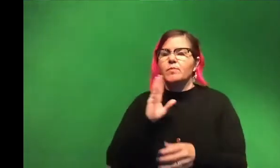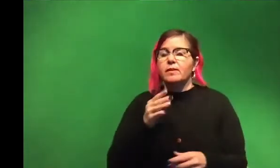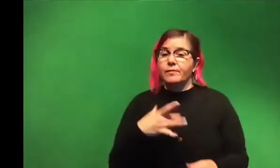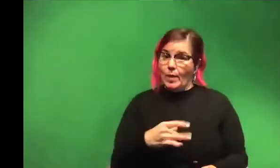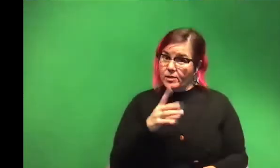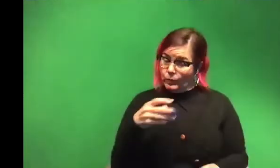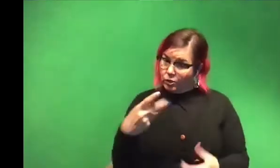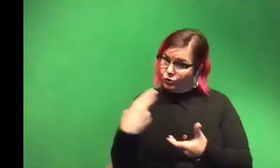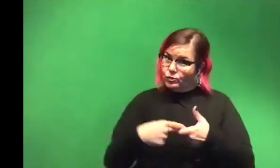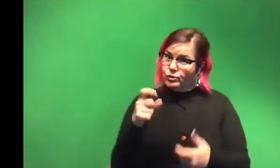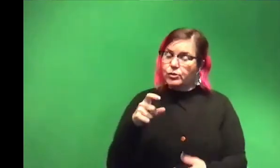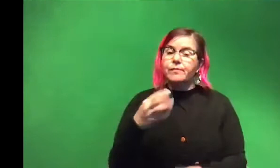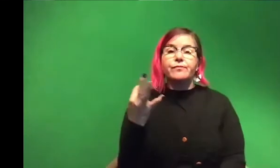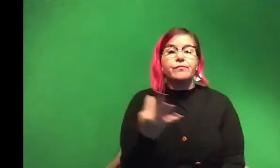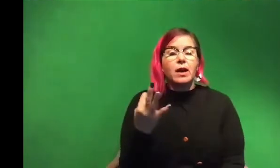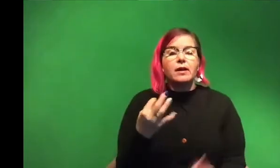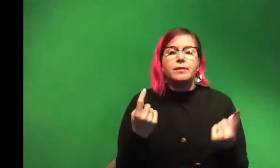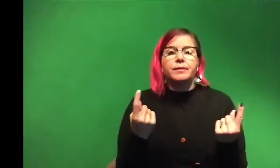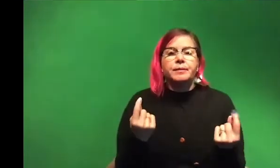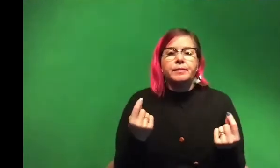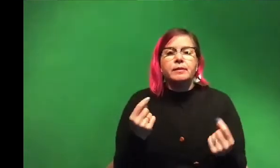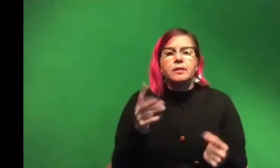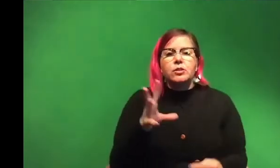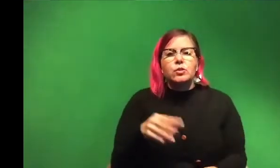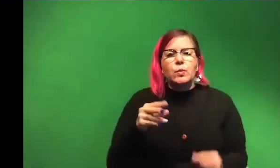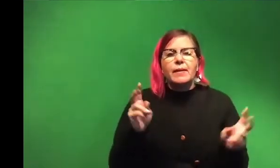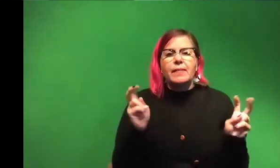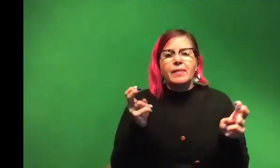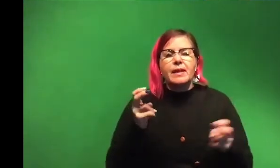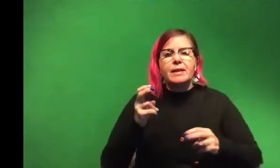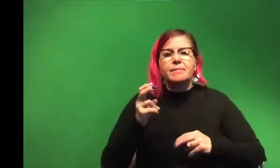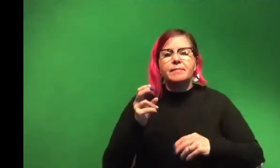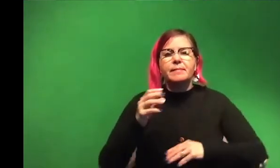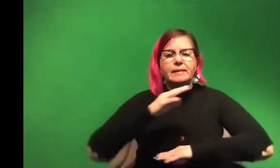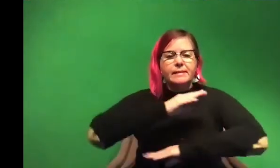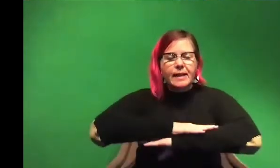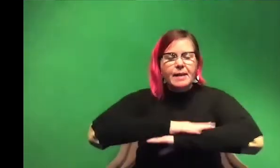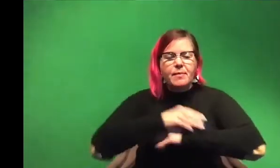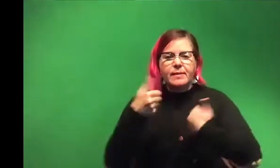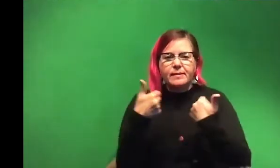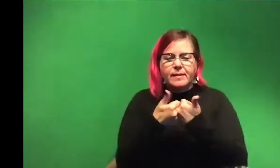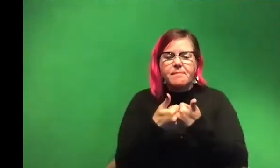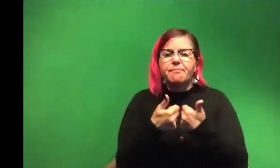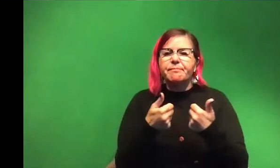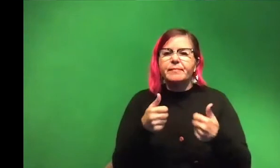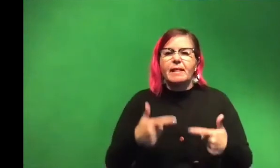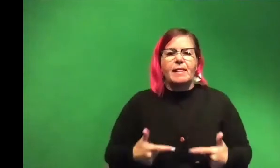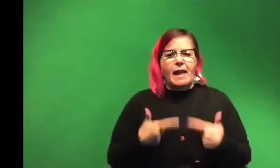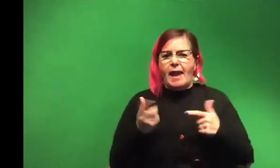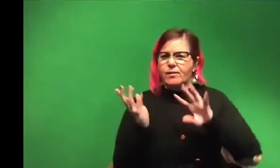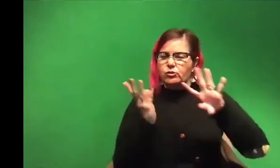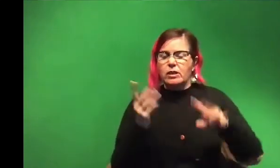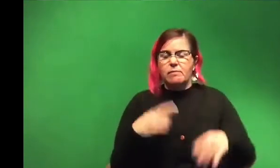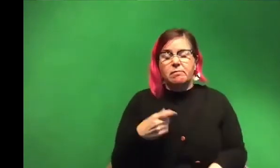then Friday, we're going to be doing like a squid themed tabletop game live streamed. I admittedly don't know anything about